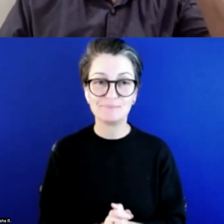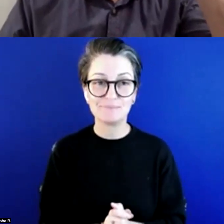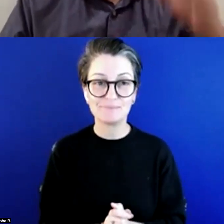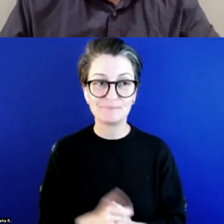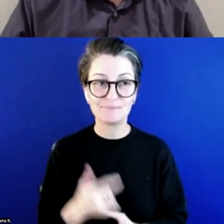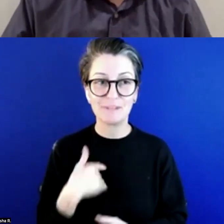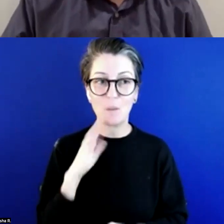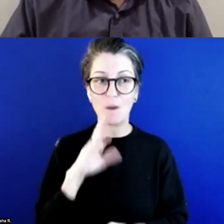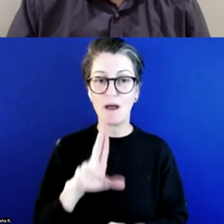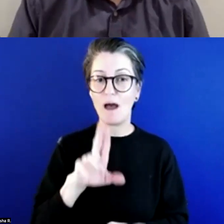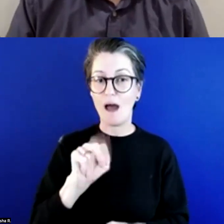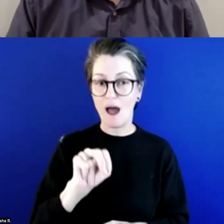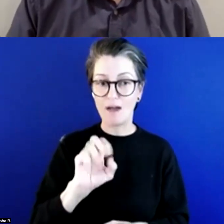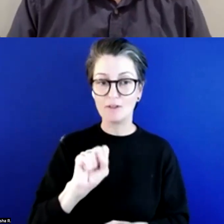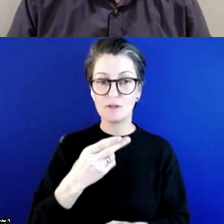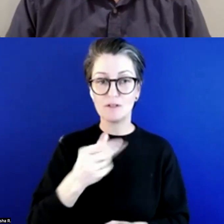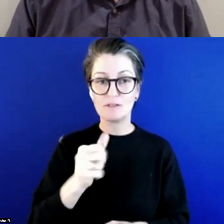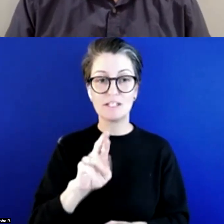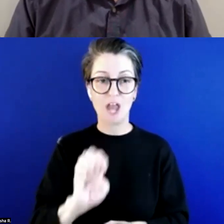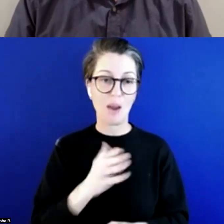my screen so we can focus on our